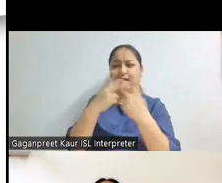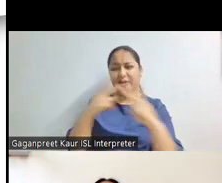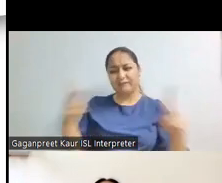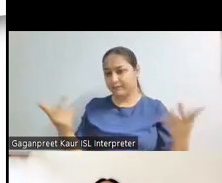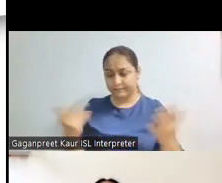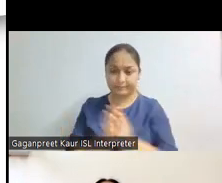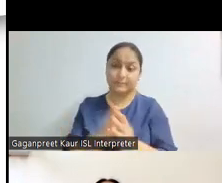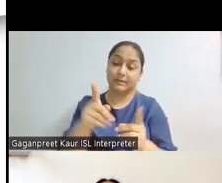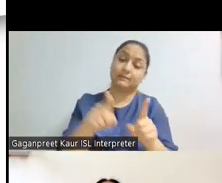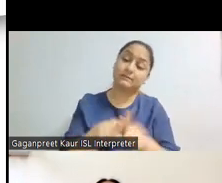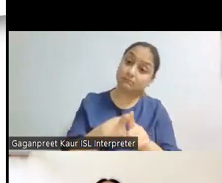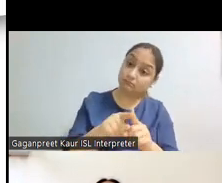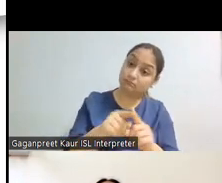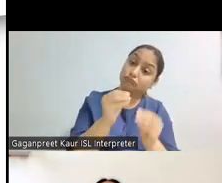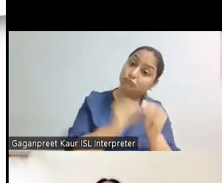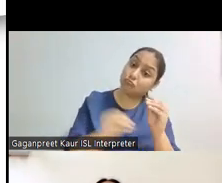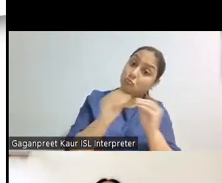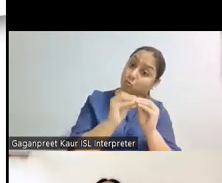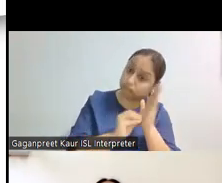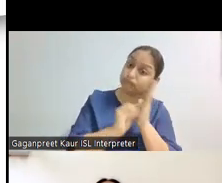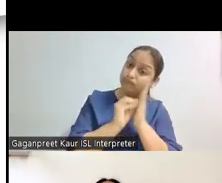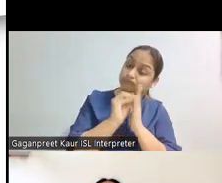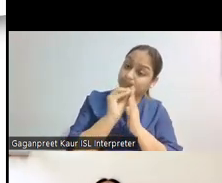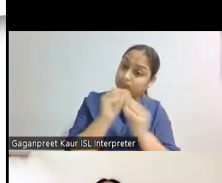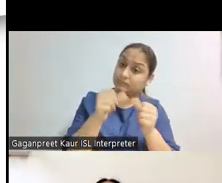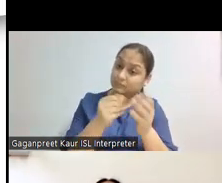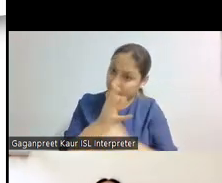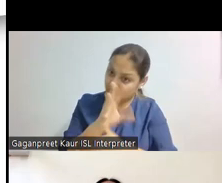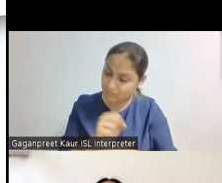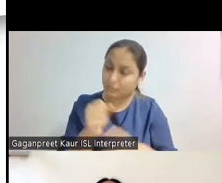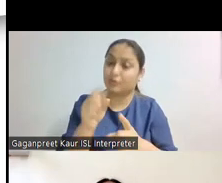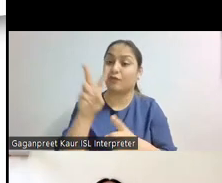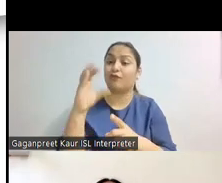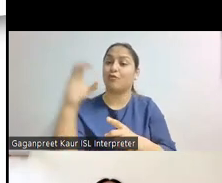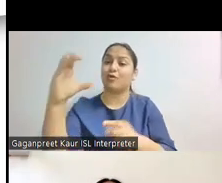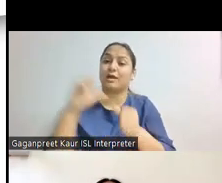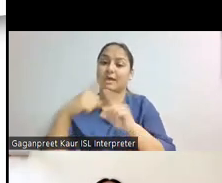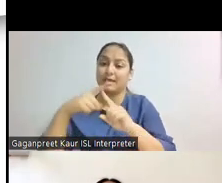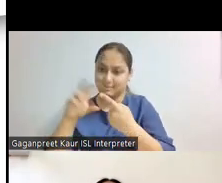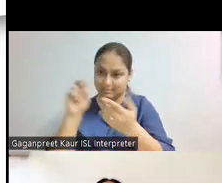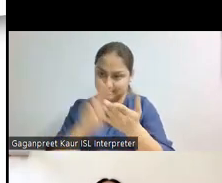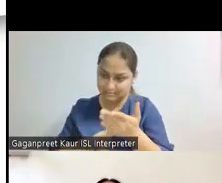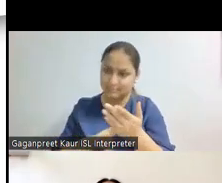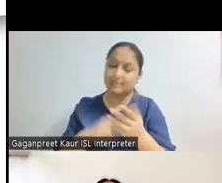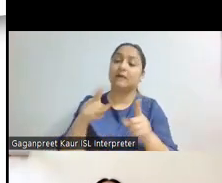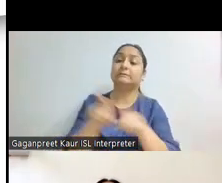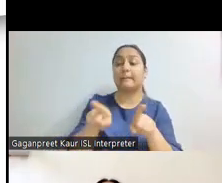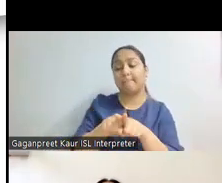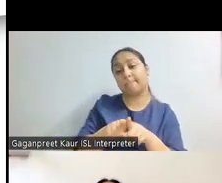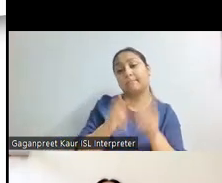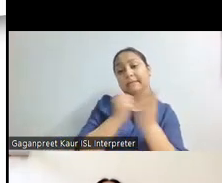Enhancing access to skill development and vocational training and sustainable livelihood opportunities that are